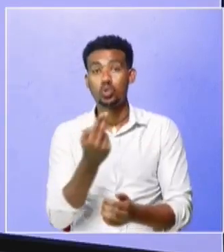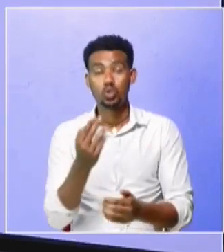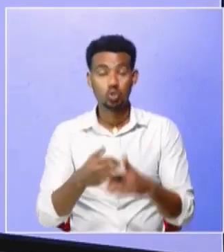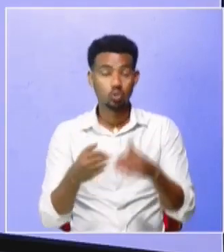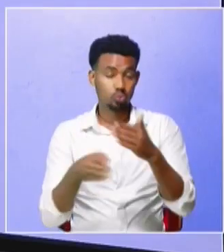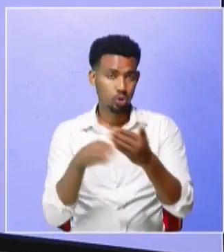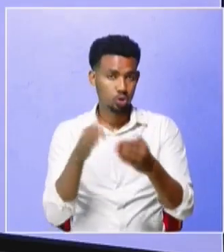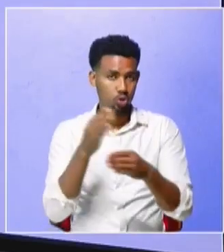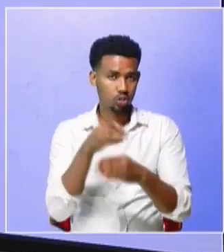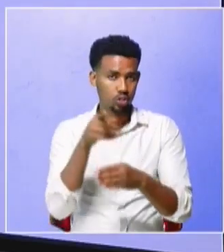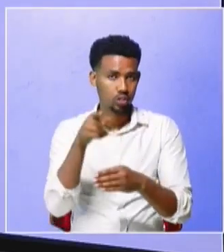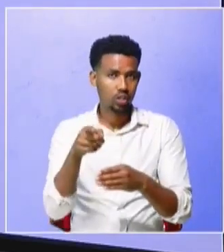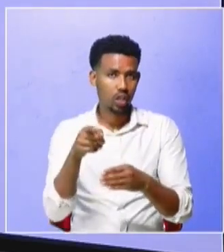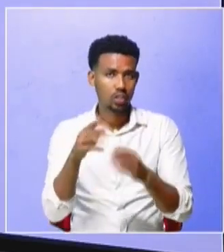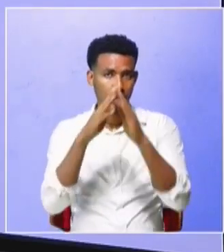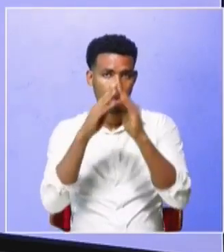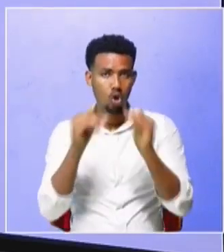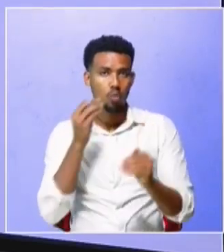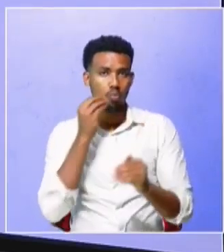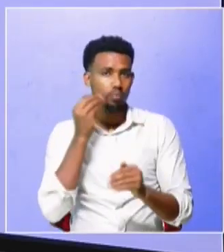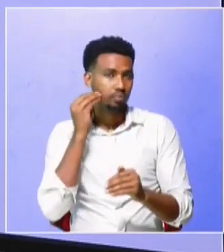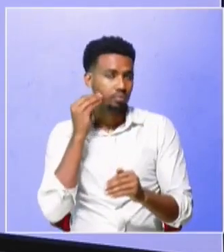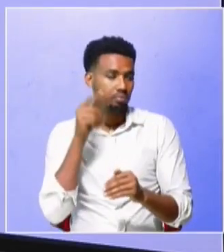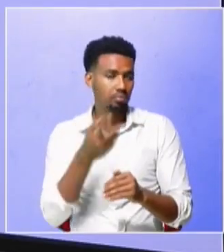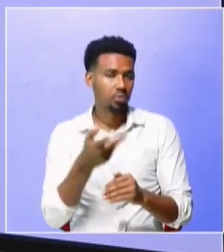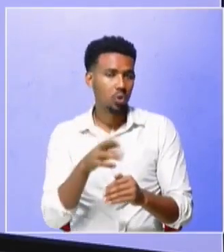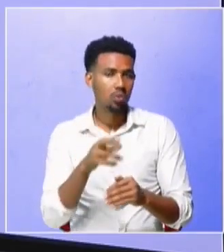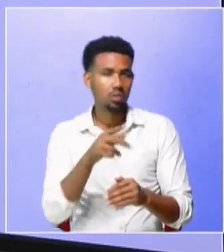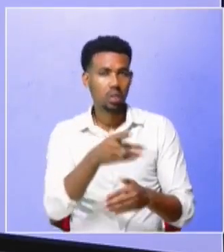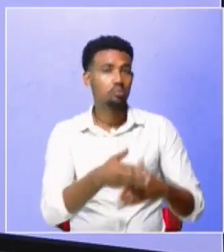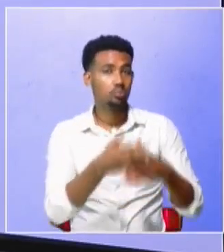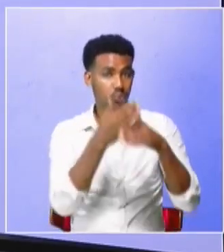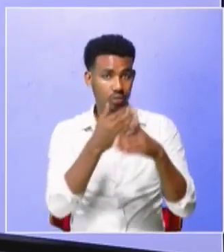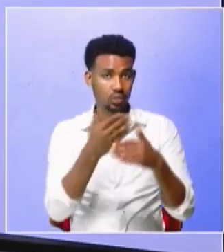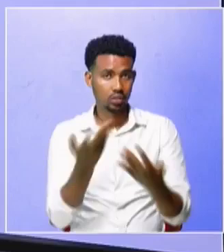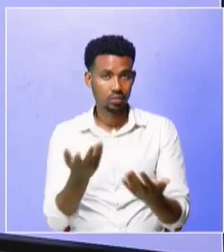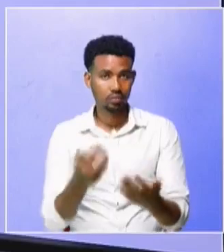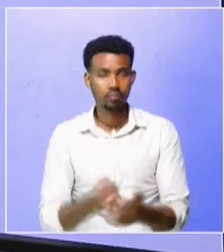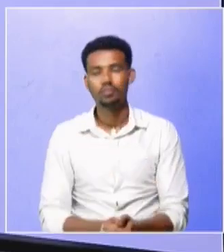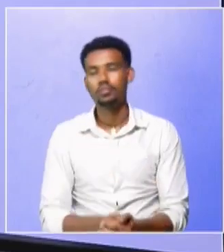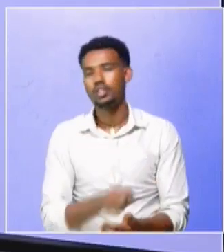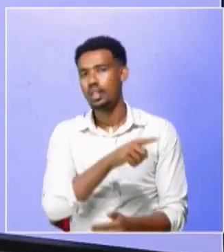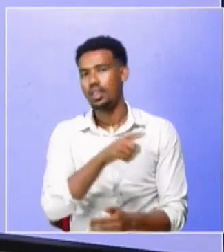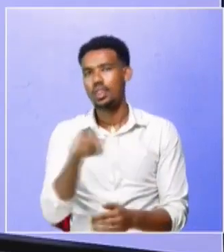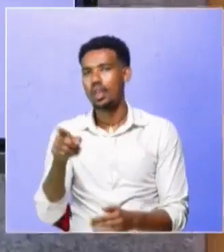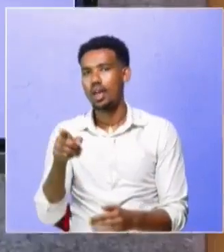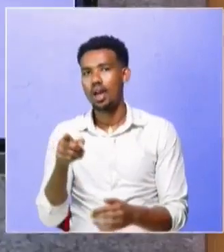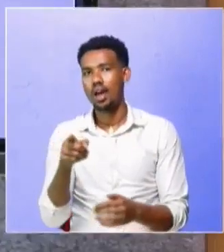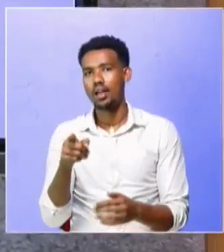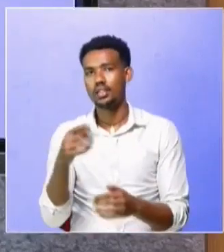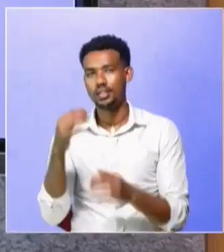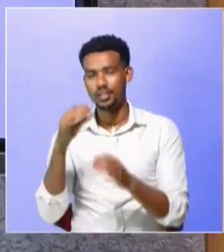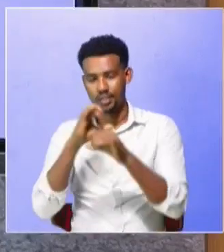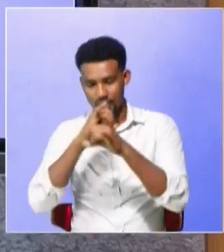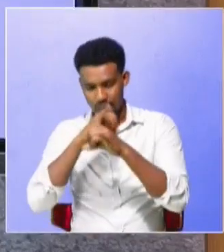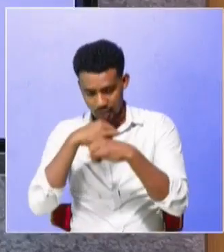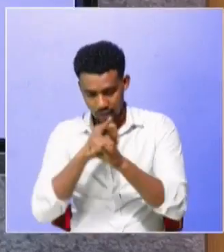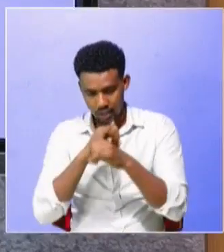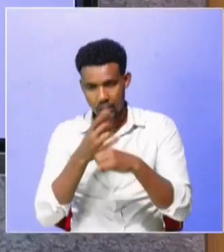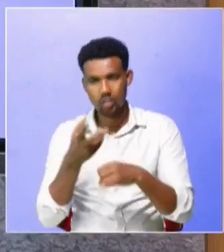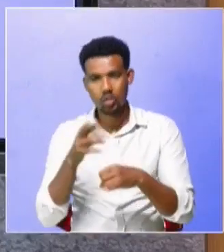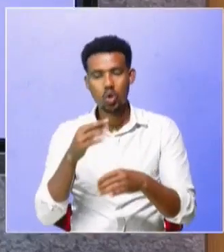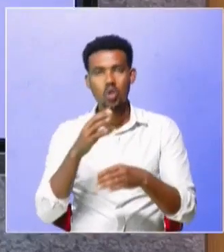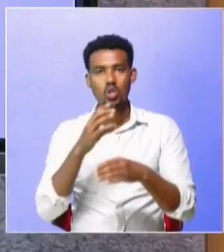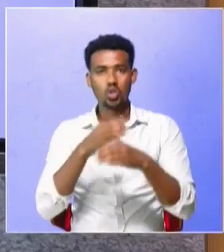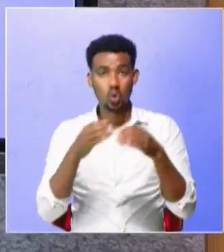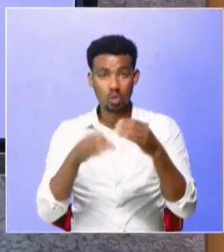build that specific home or that specific building. If there are engineers or